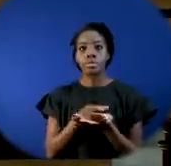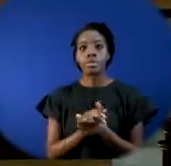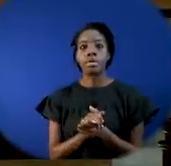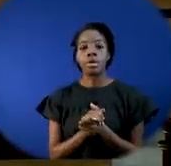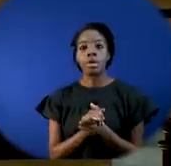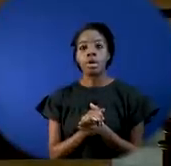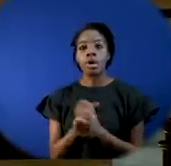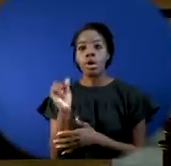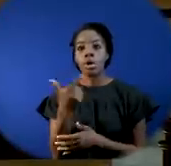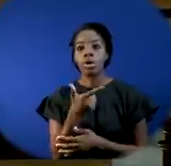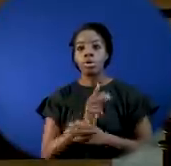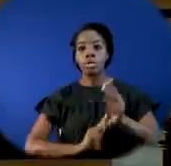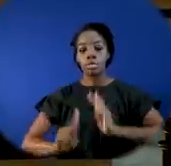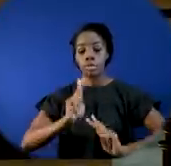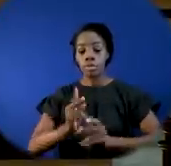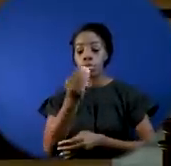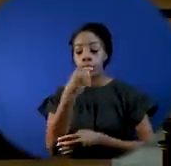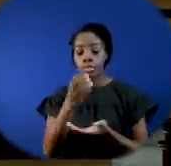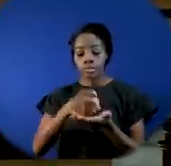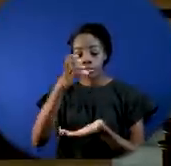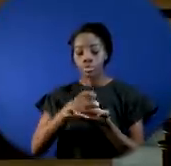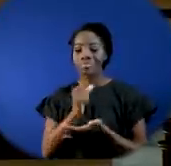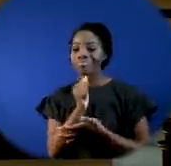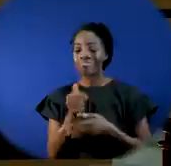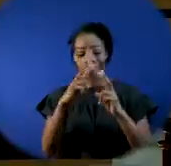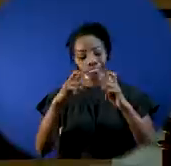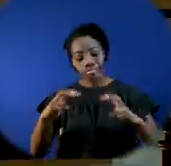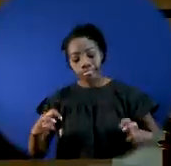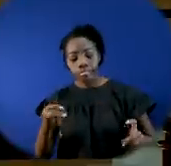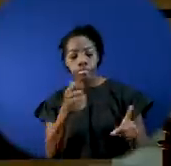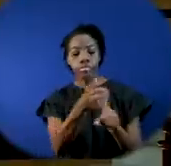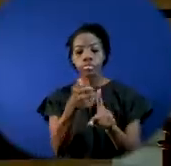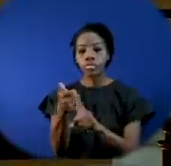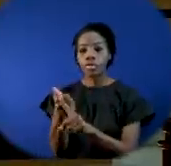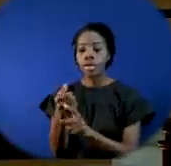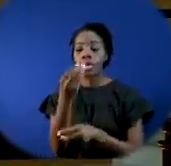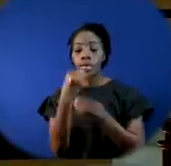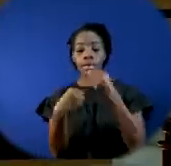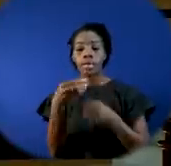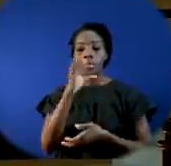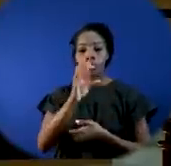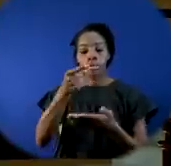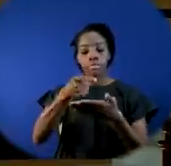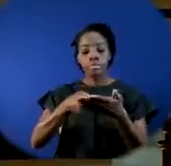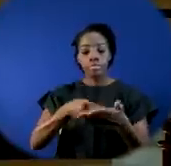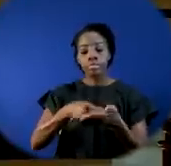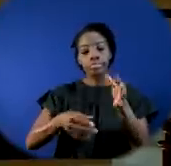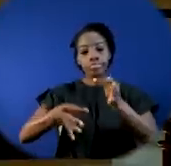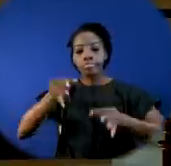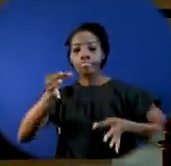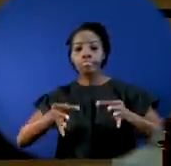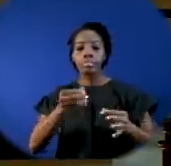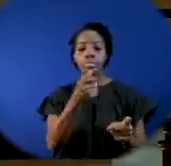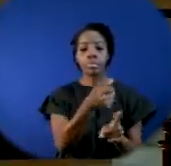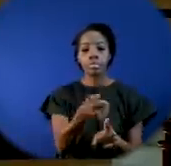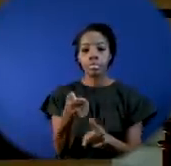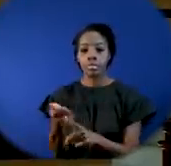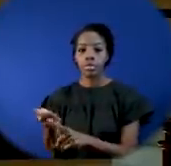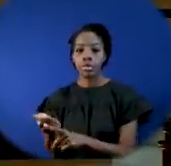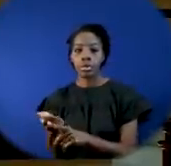For all who eat and drink without discerning the body eat and drink judgment against themselves.